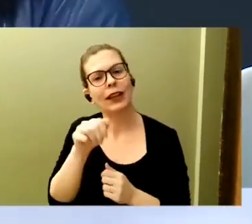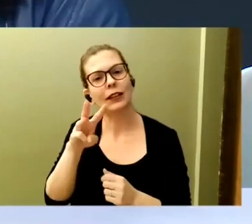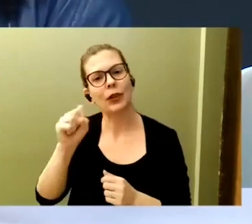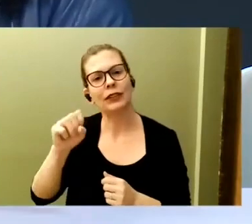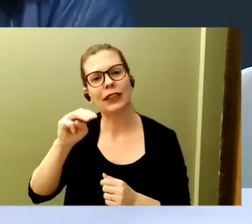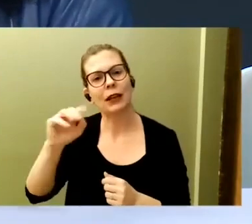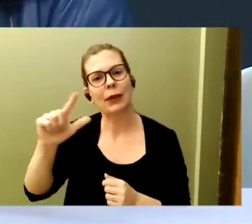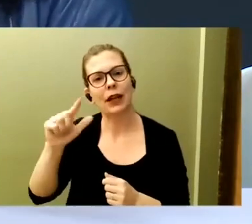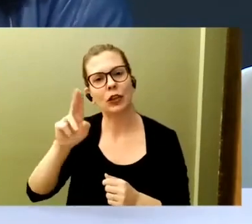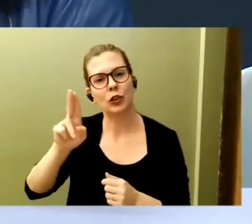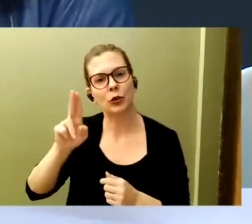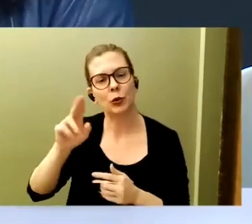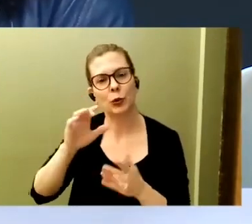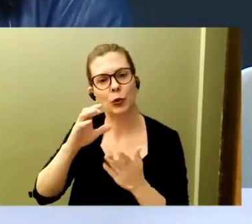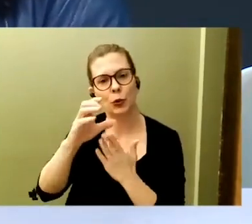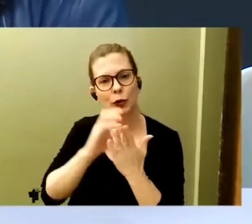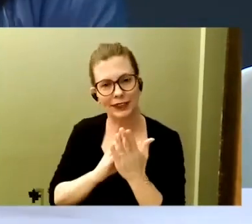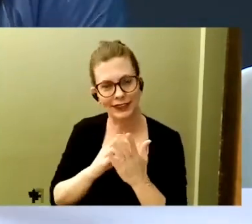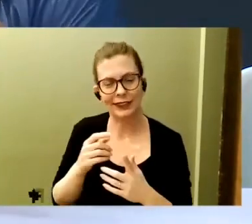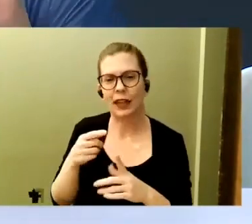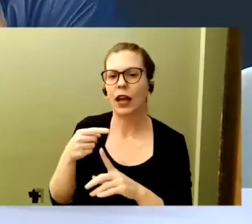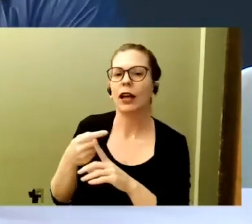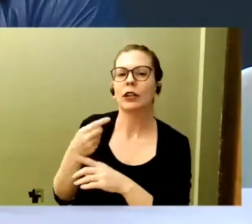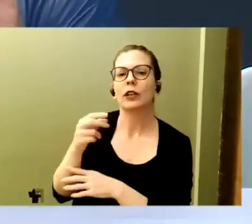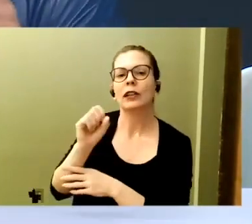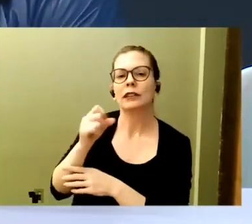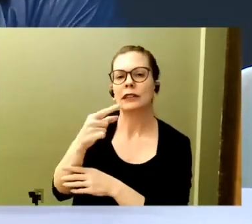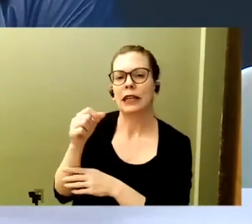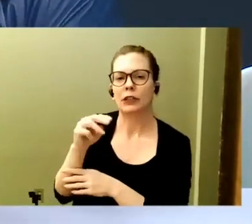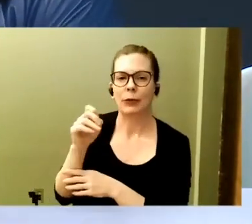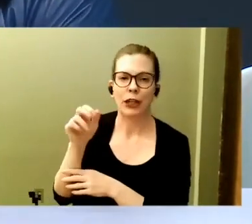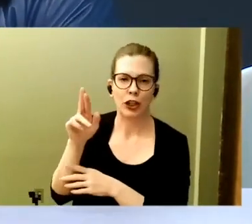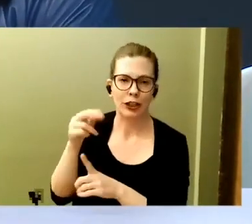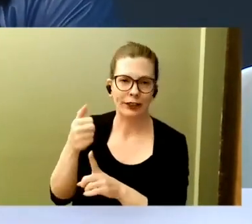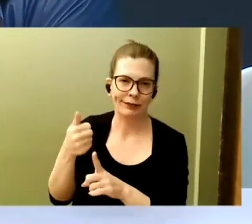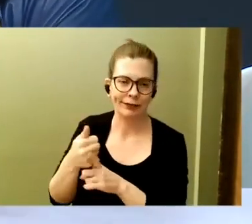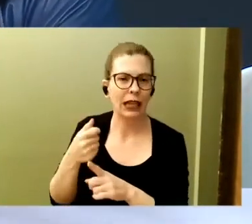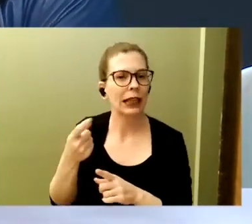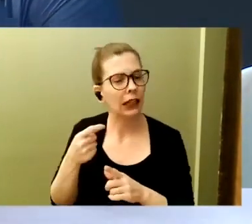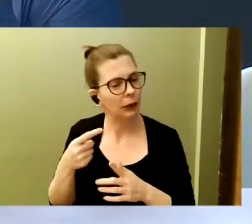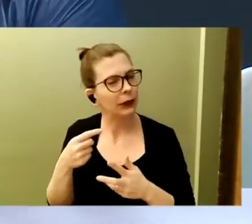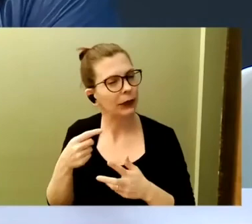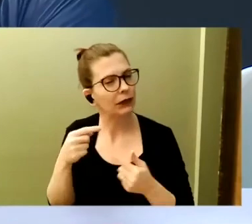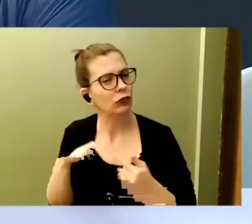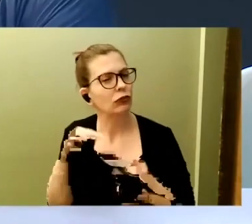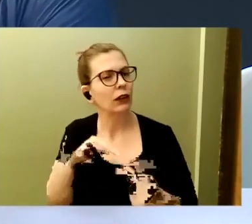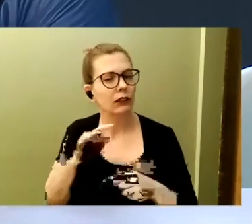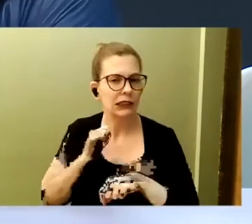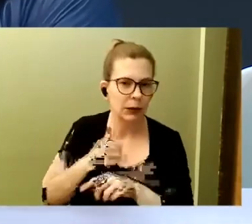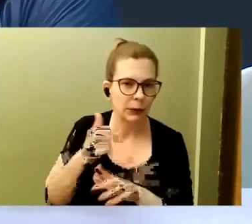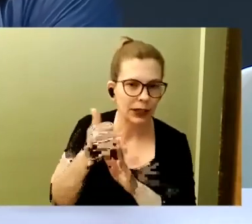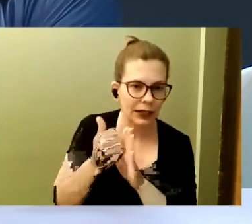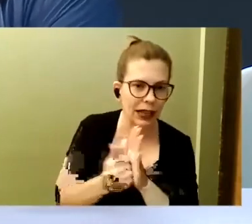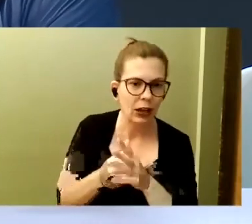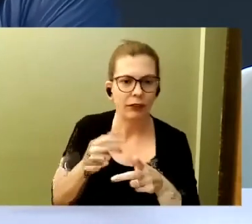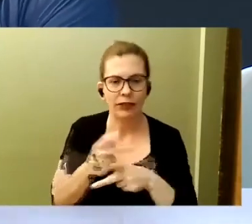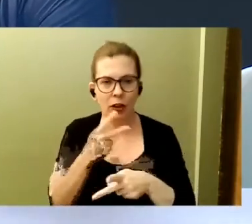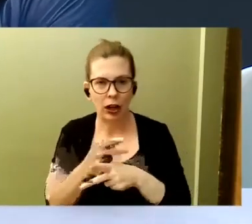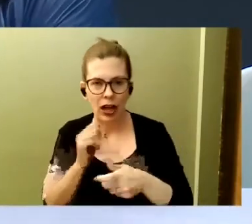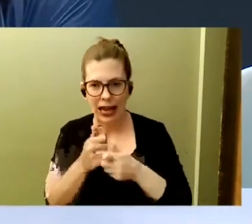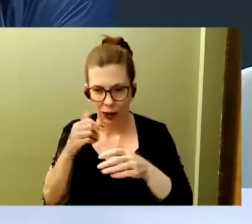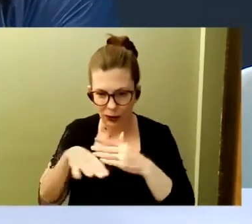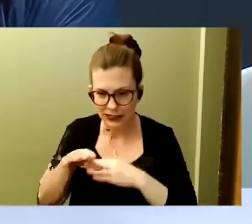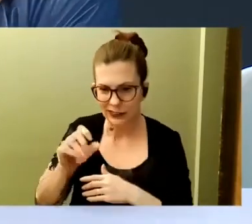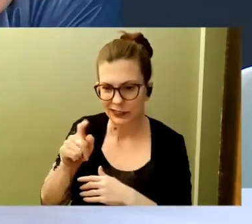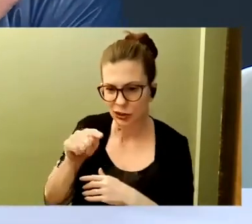and I did it with SageMaker itself. So there was a little bit of friction for me to get the account set up and figure out how to get into the studio. And with